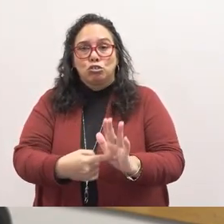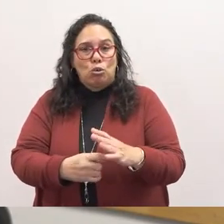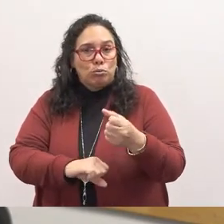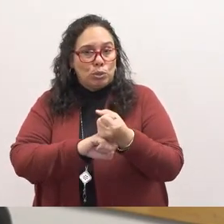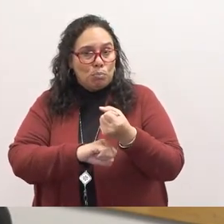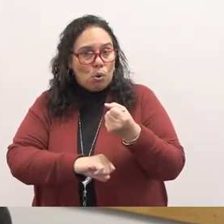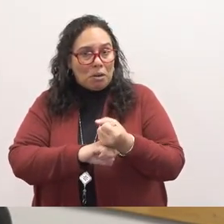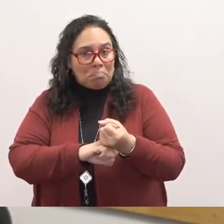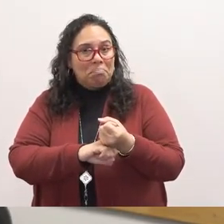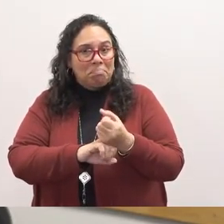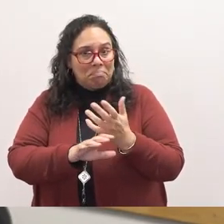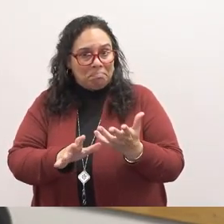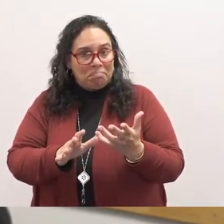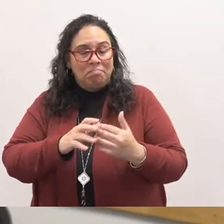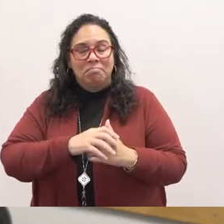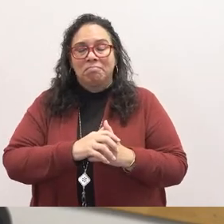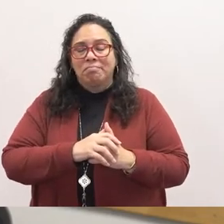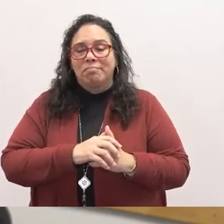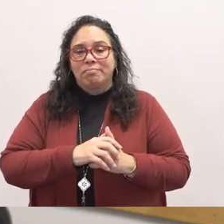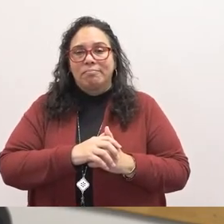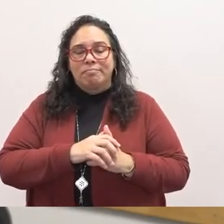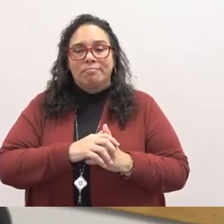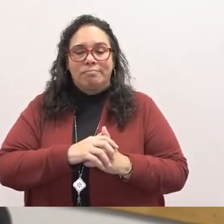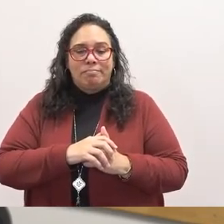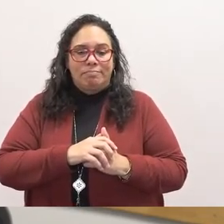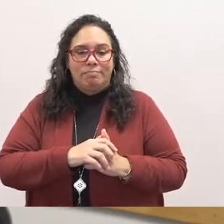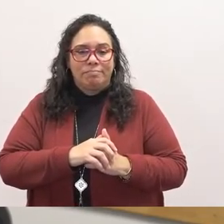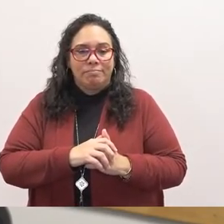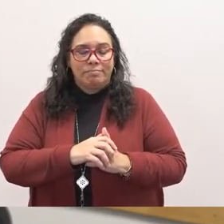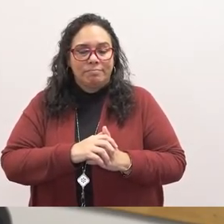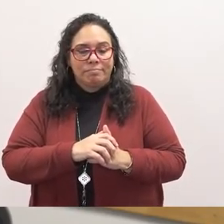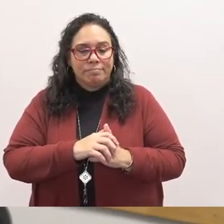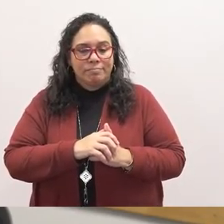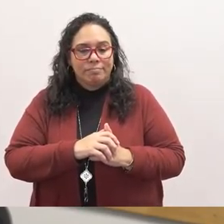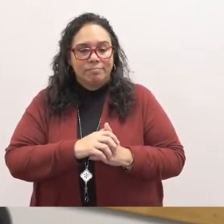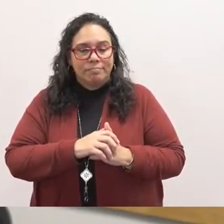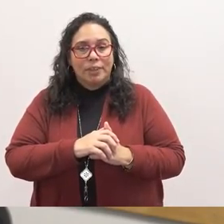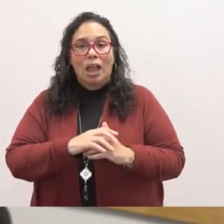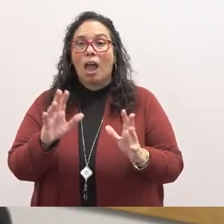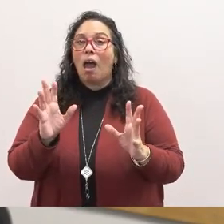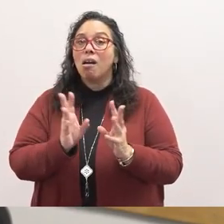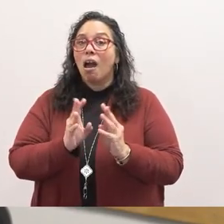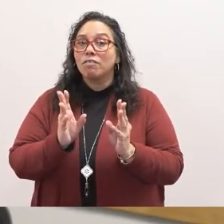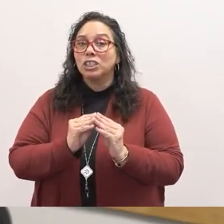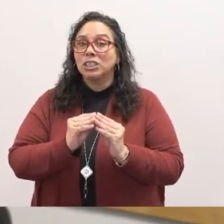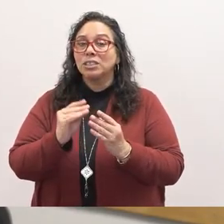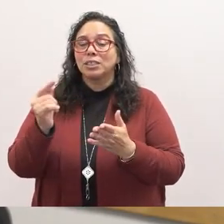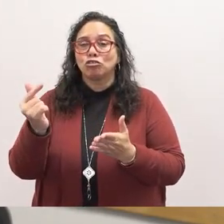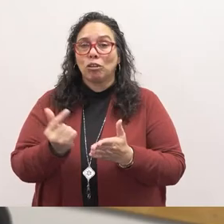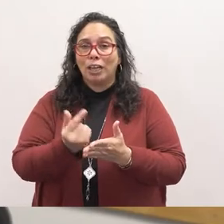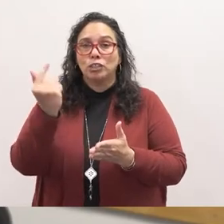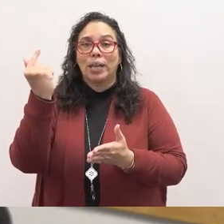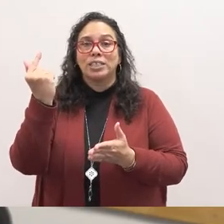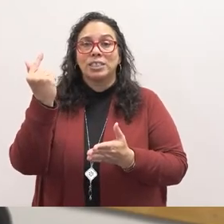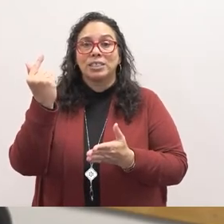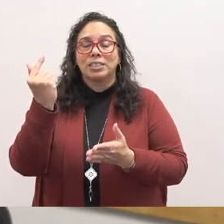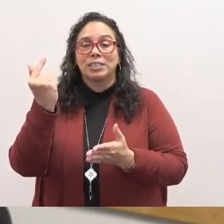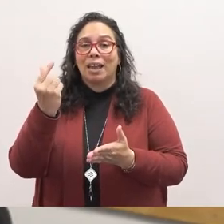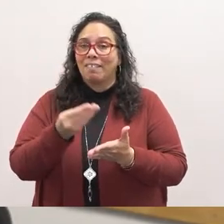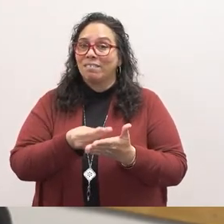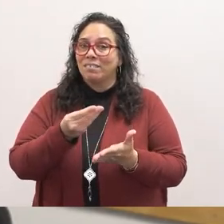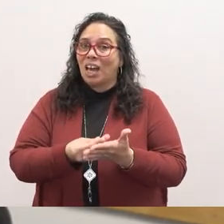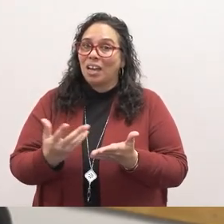or whatever it might be at that meeting, right? At conferences, at graduations, at